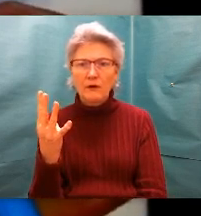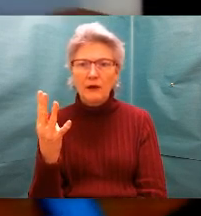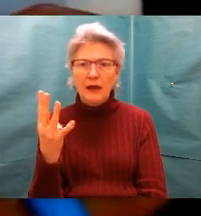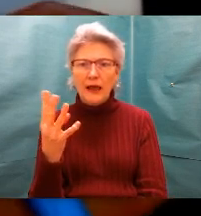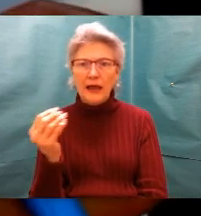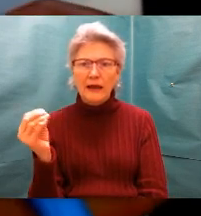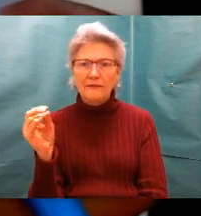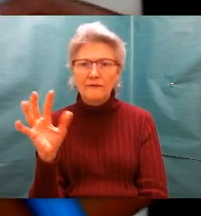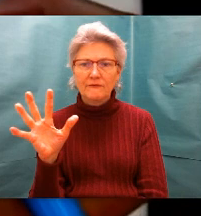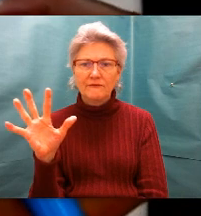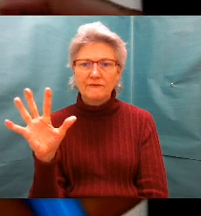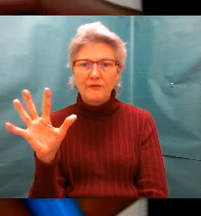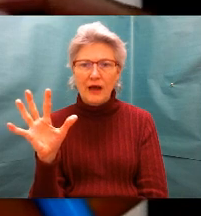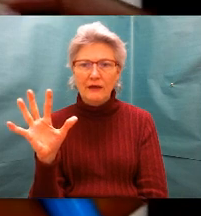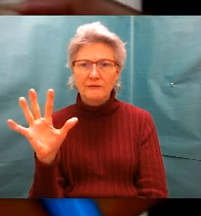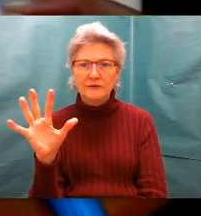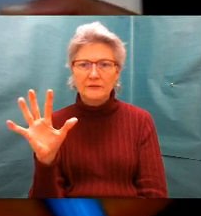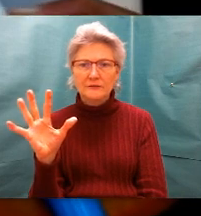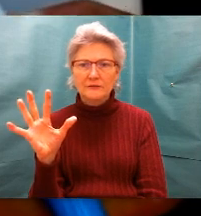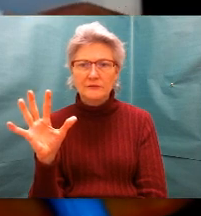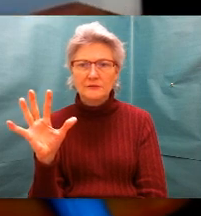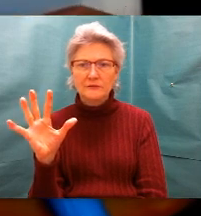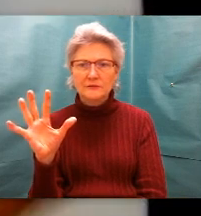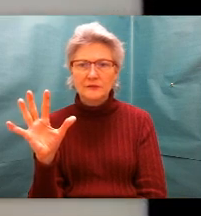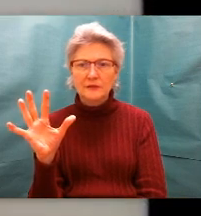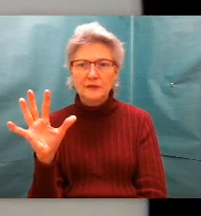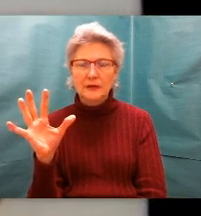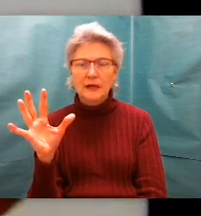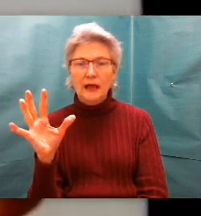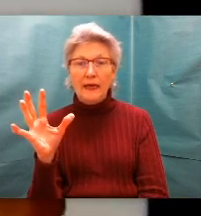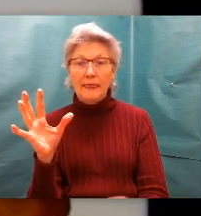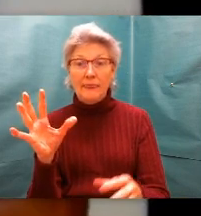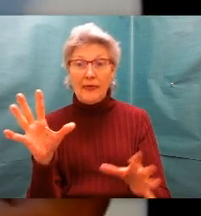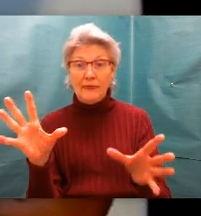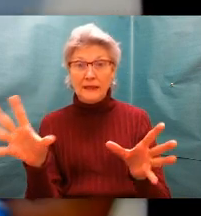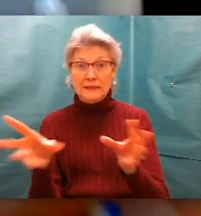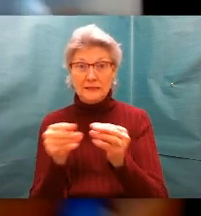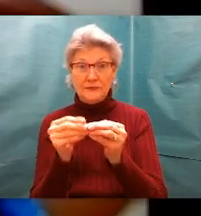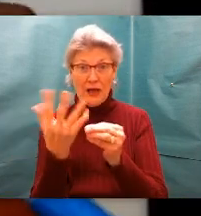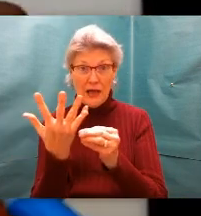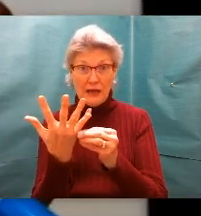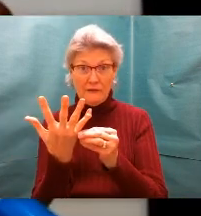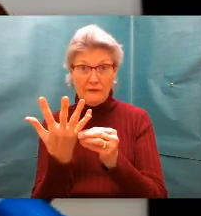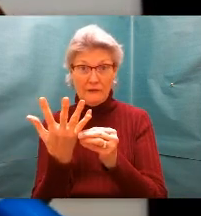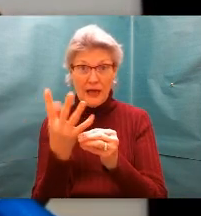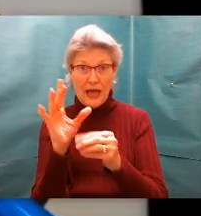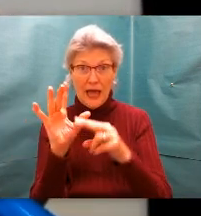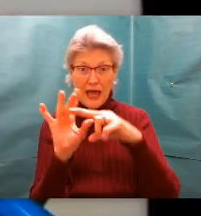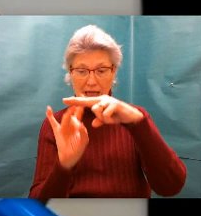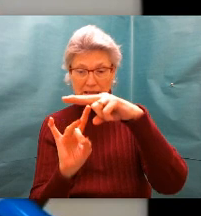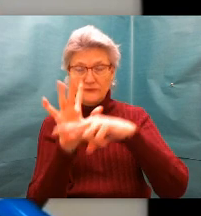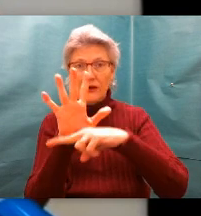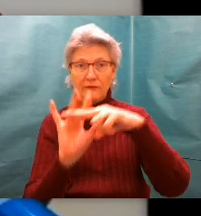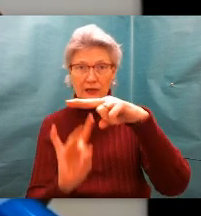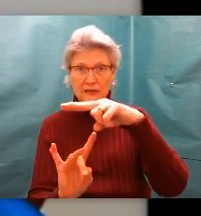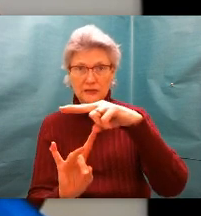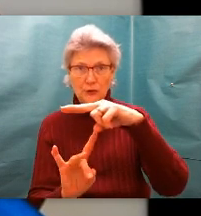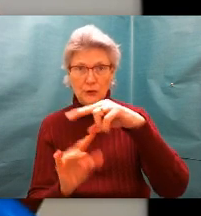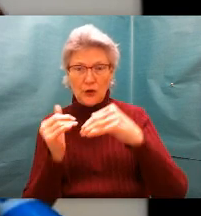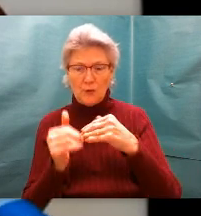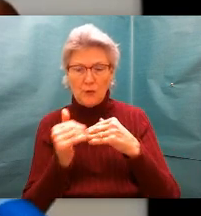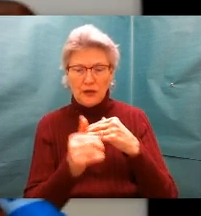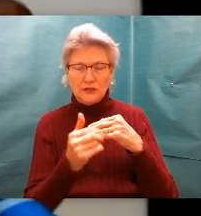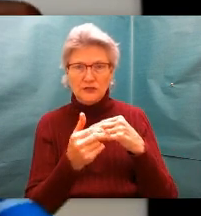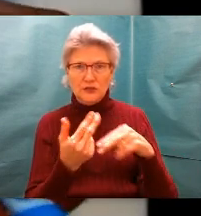4, and 5. And that these 5/8 were the bread that she